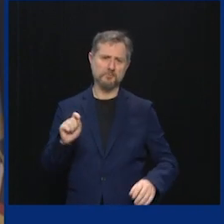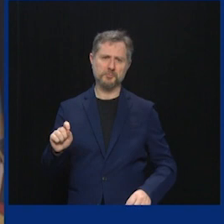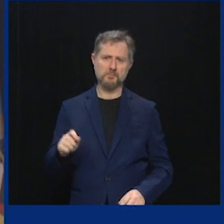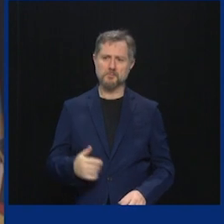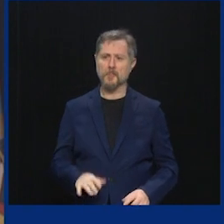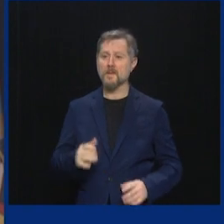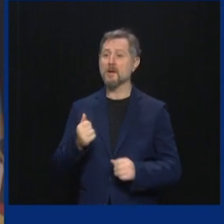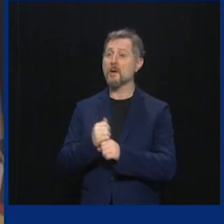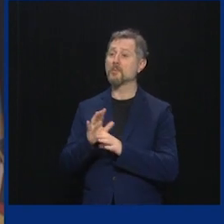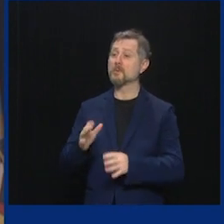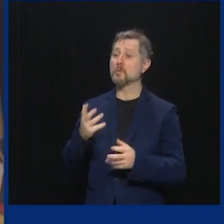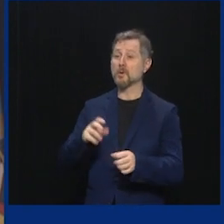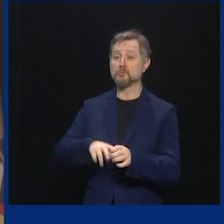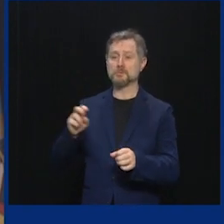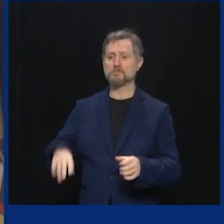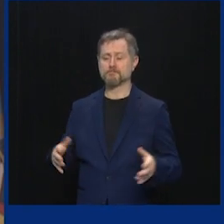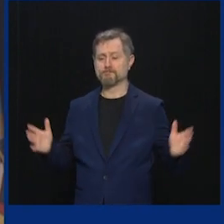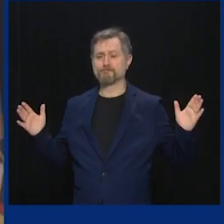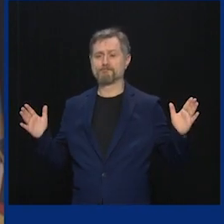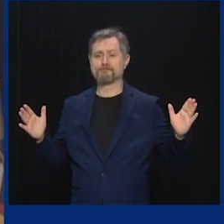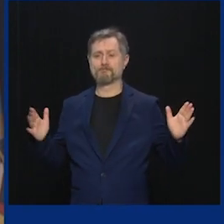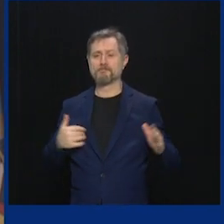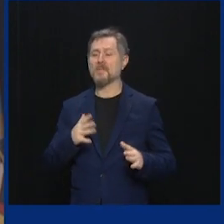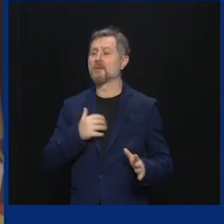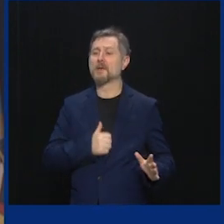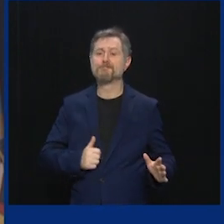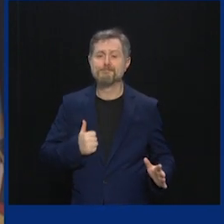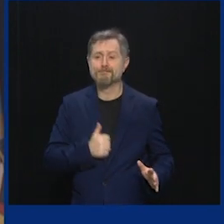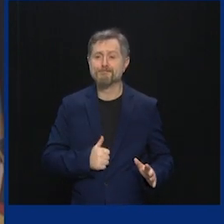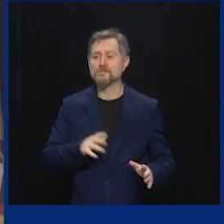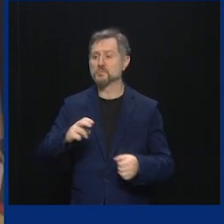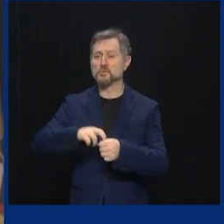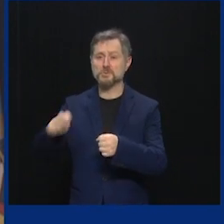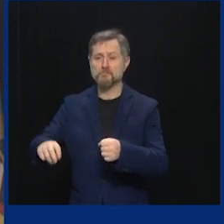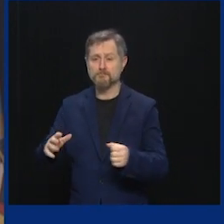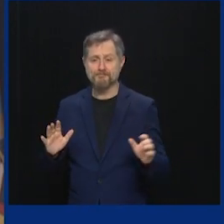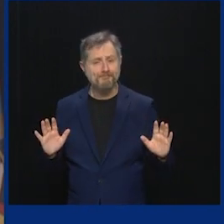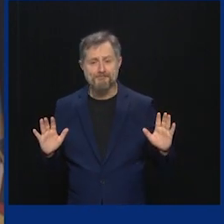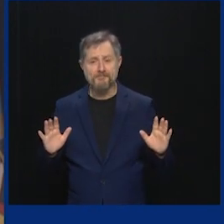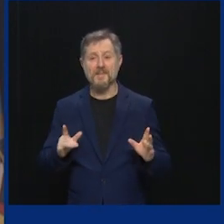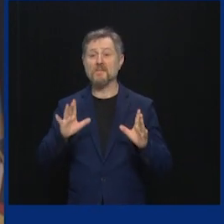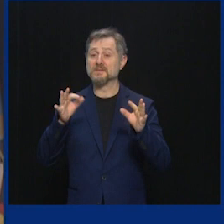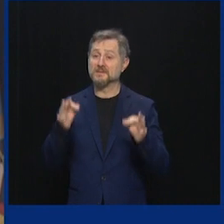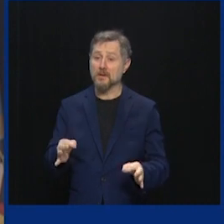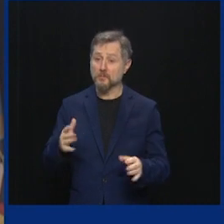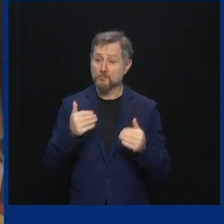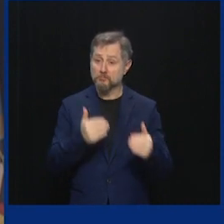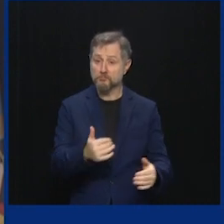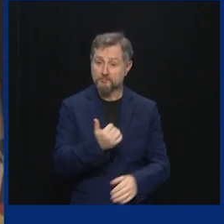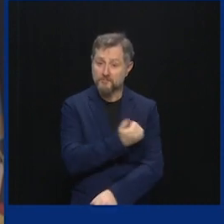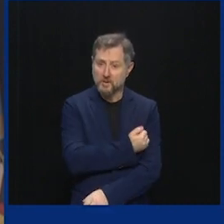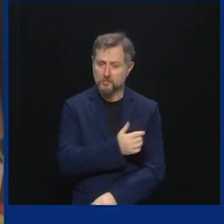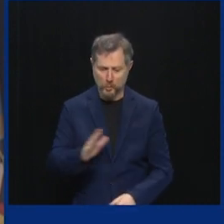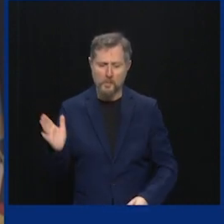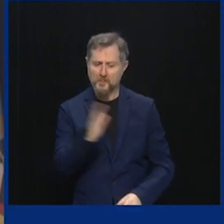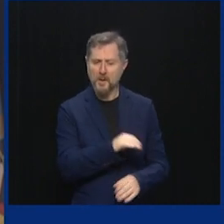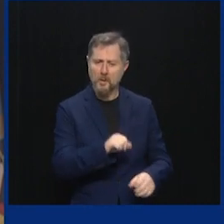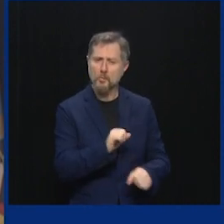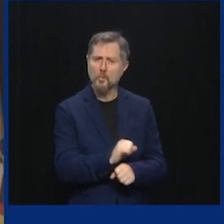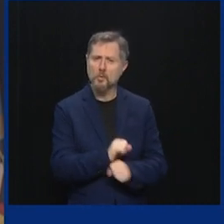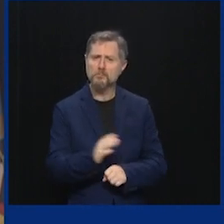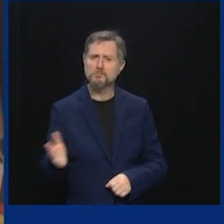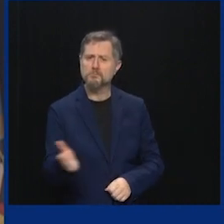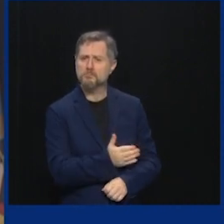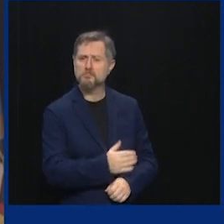workers. That is regrettable. We encourage them to get vaccinated and come back to the healthcare family. I know they're dedicated individuals, but